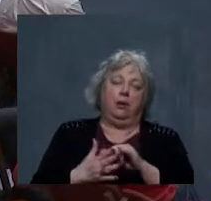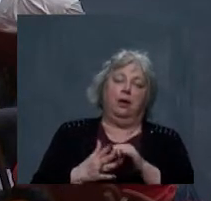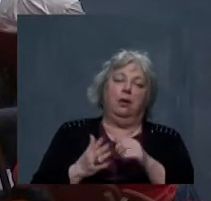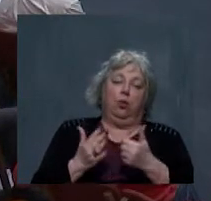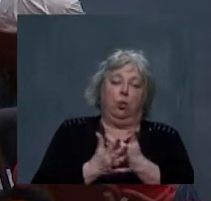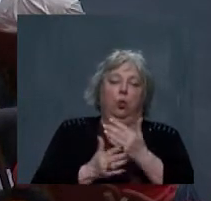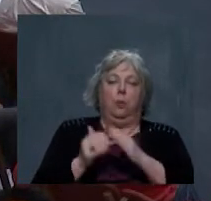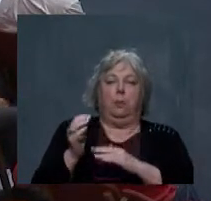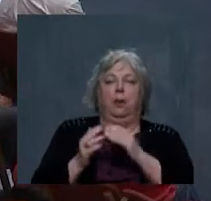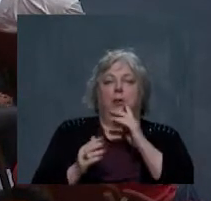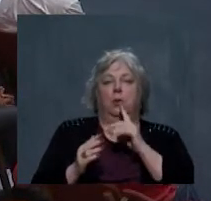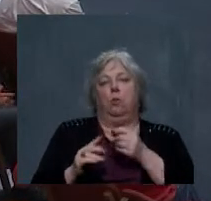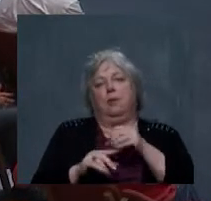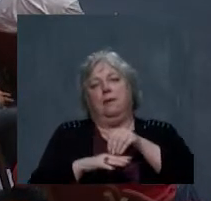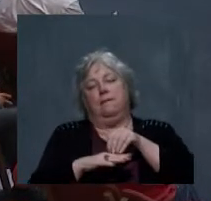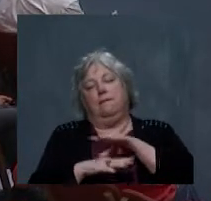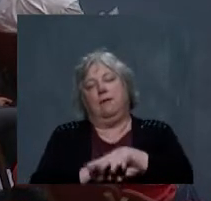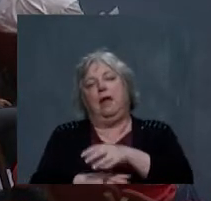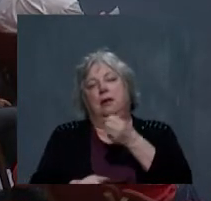to answer any questions.